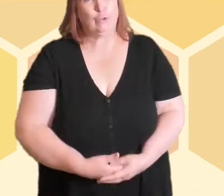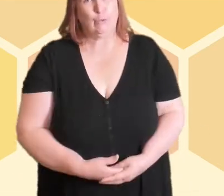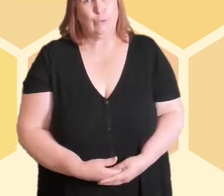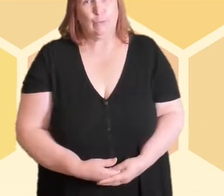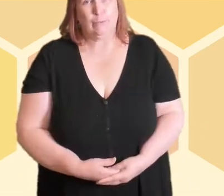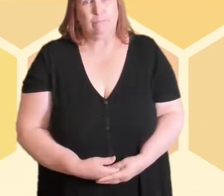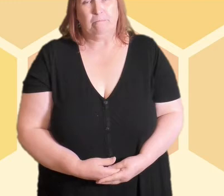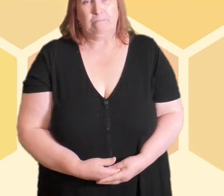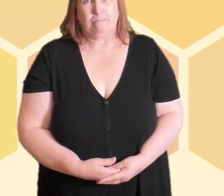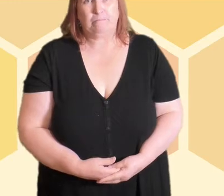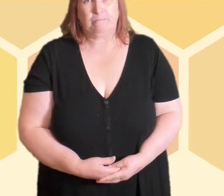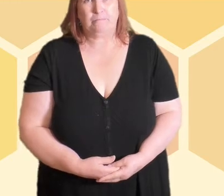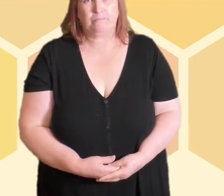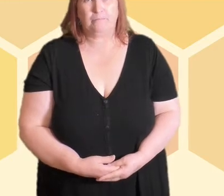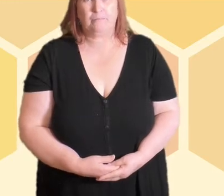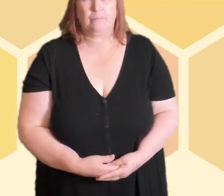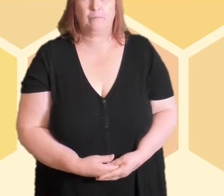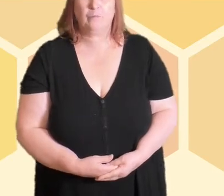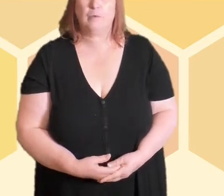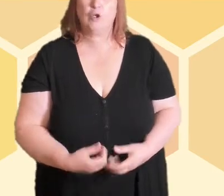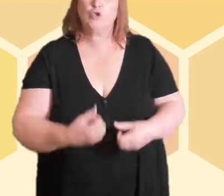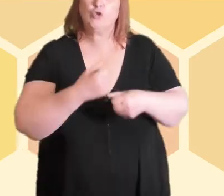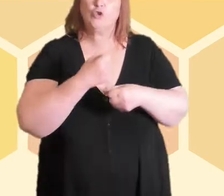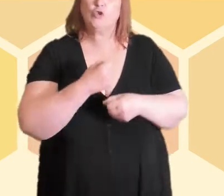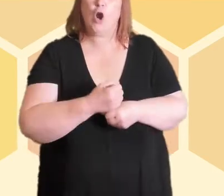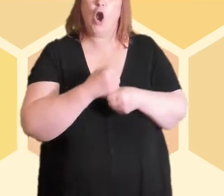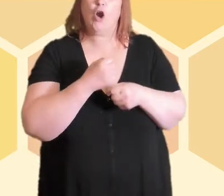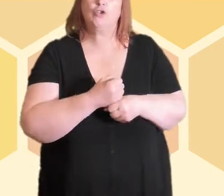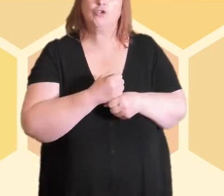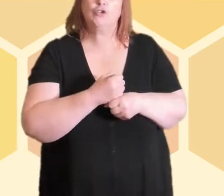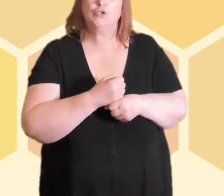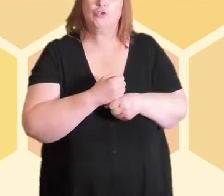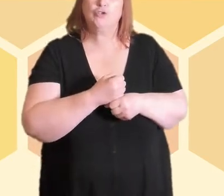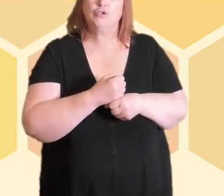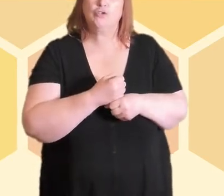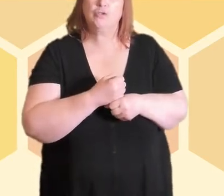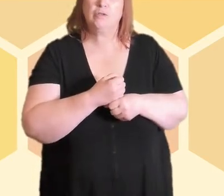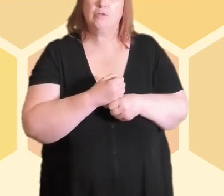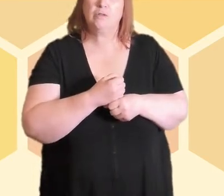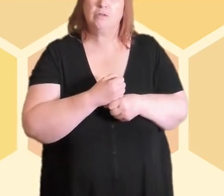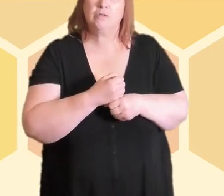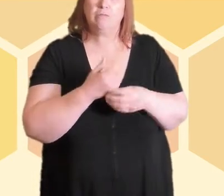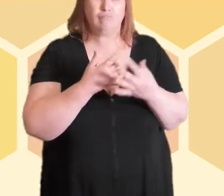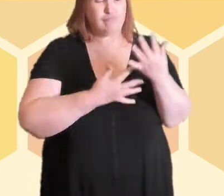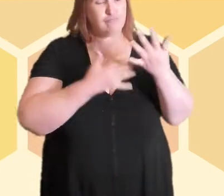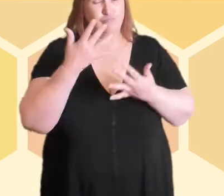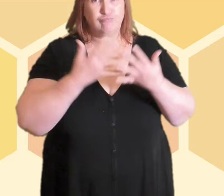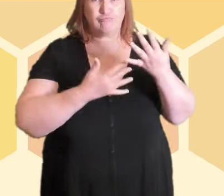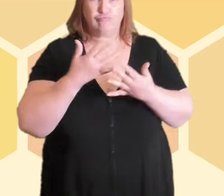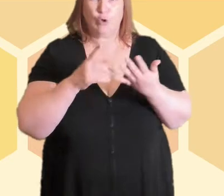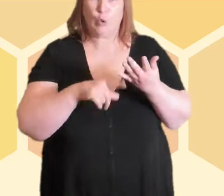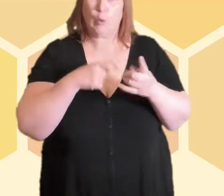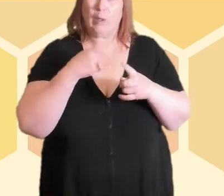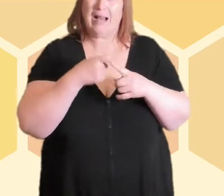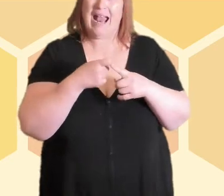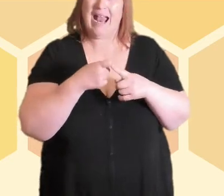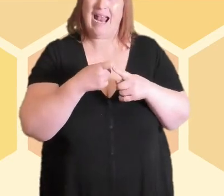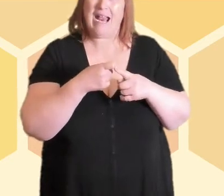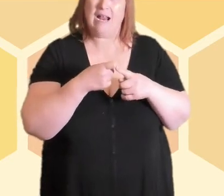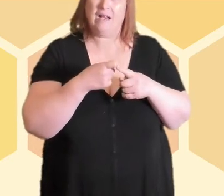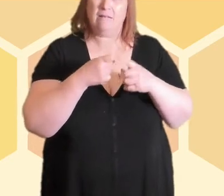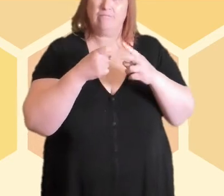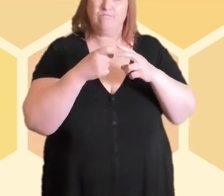Church affiliation is at an all-low record in the UK, with the highest